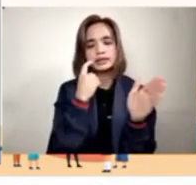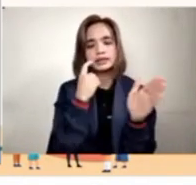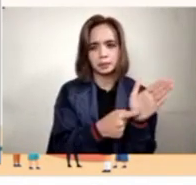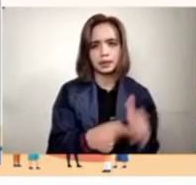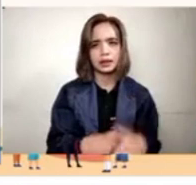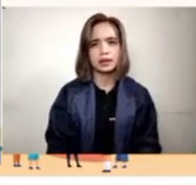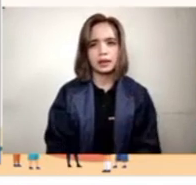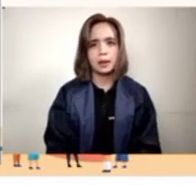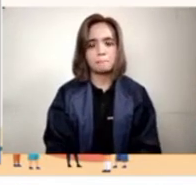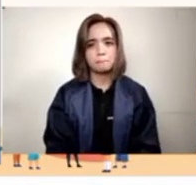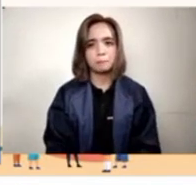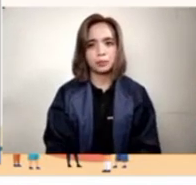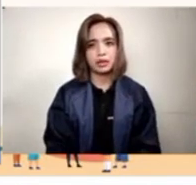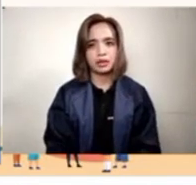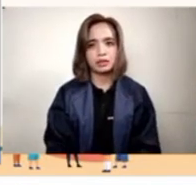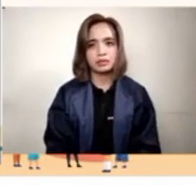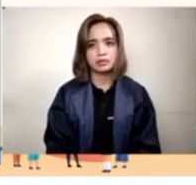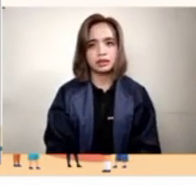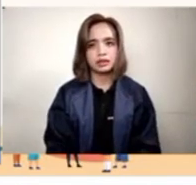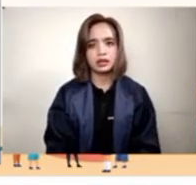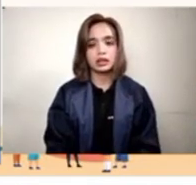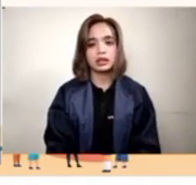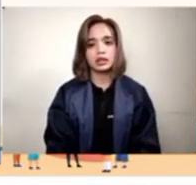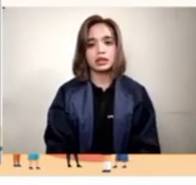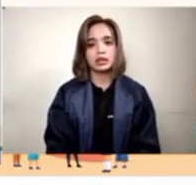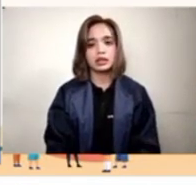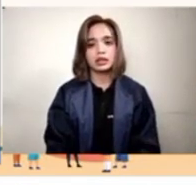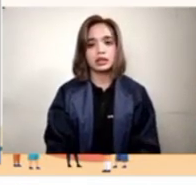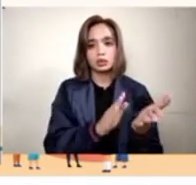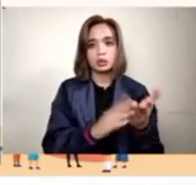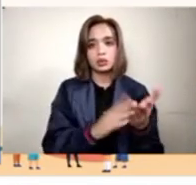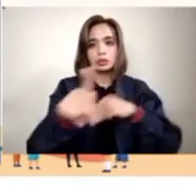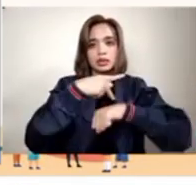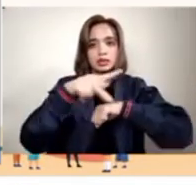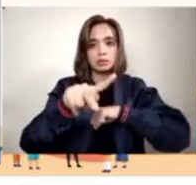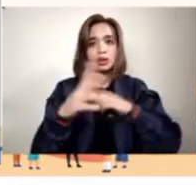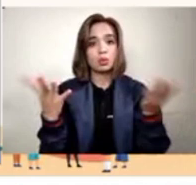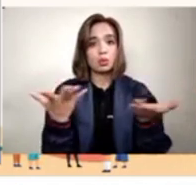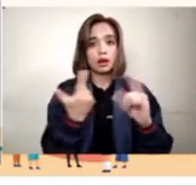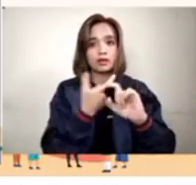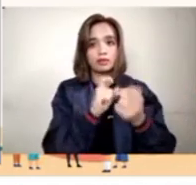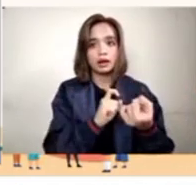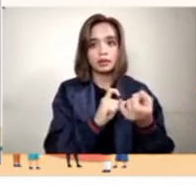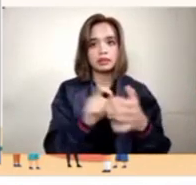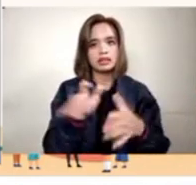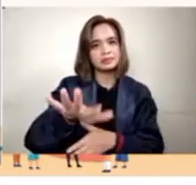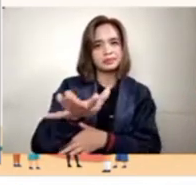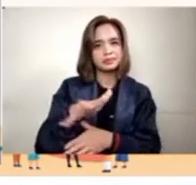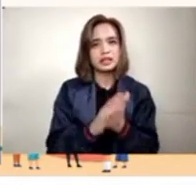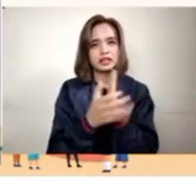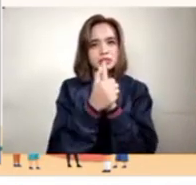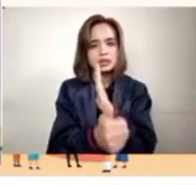prestige and recognition. School principals come from the pool of highly proficient master